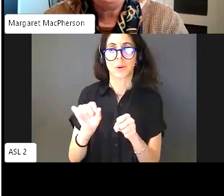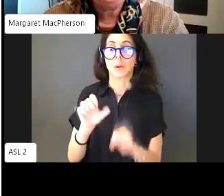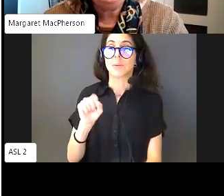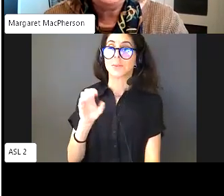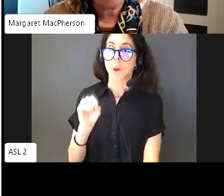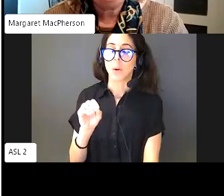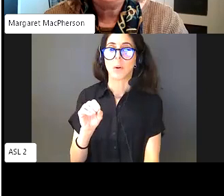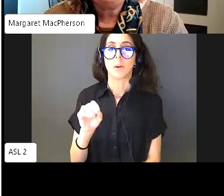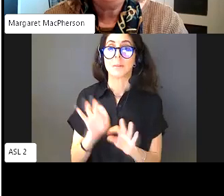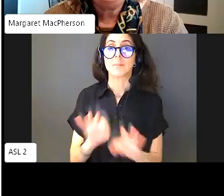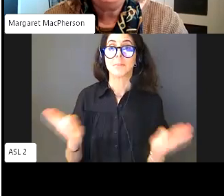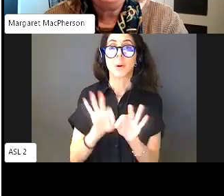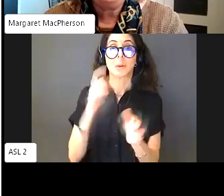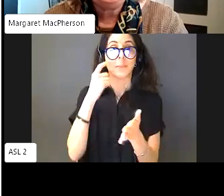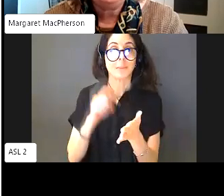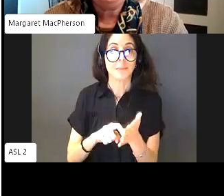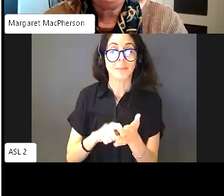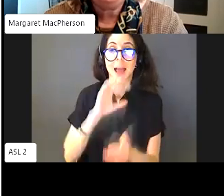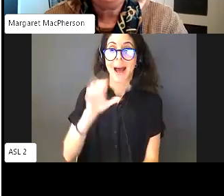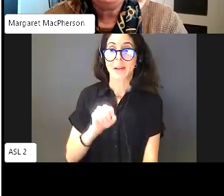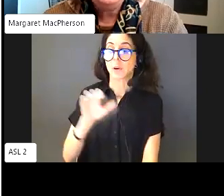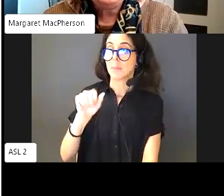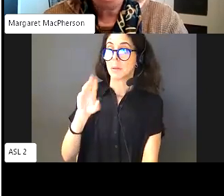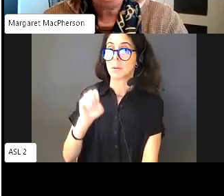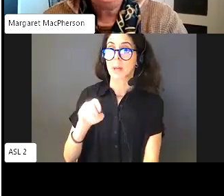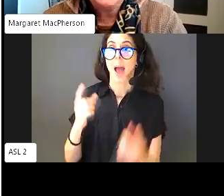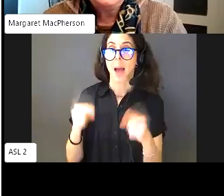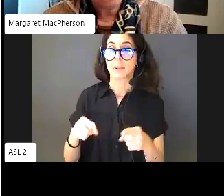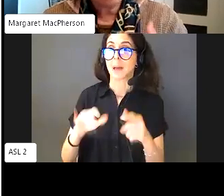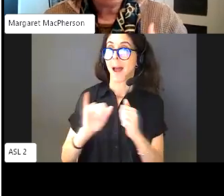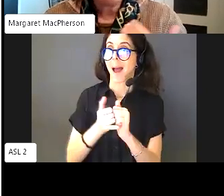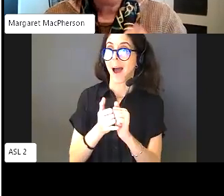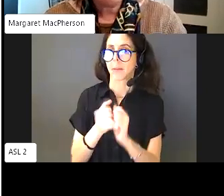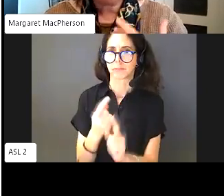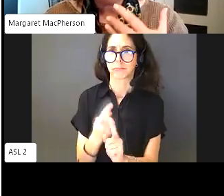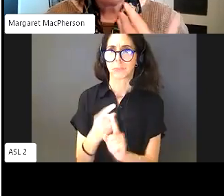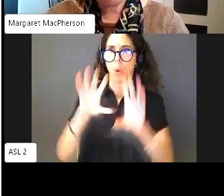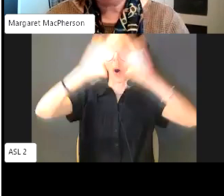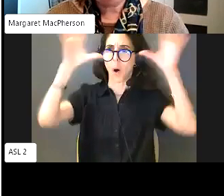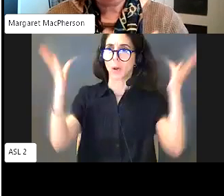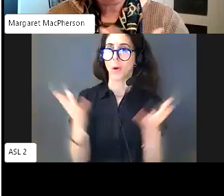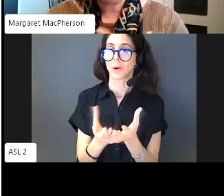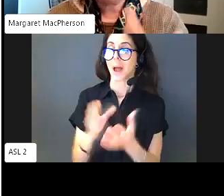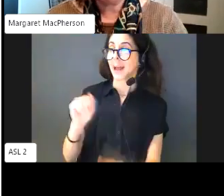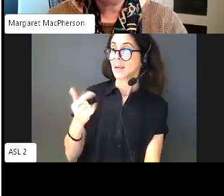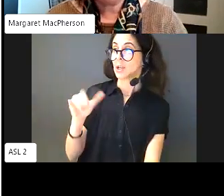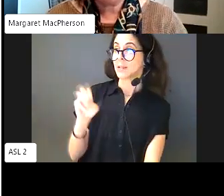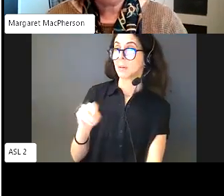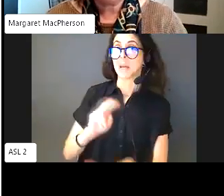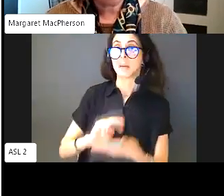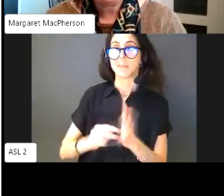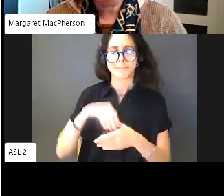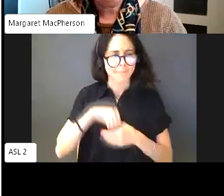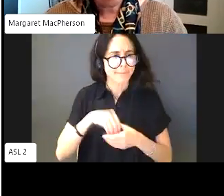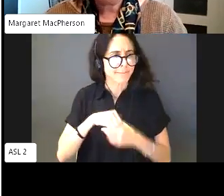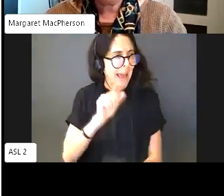that elder abuse happens in a whole ecosystem, and that ageism isn't just internal attitudes and